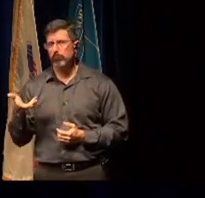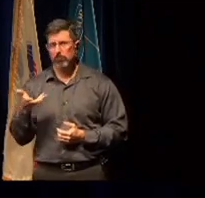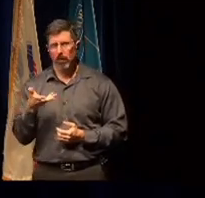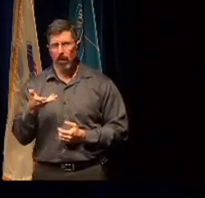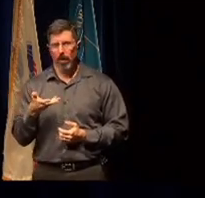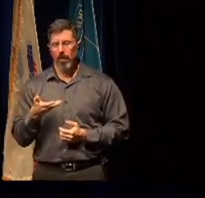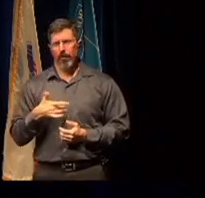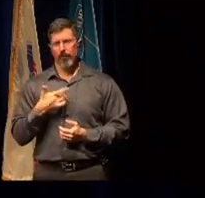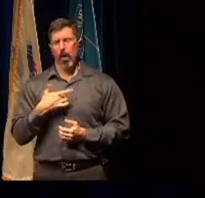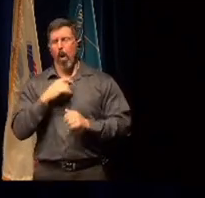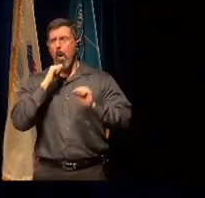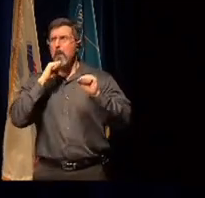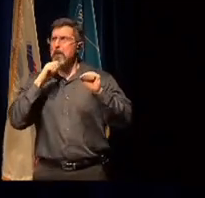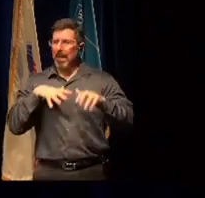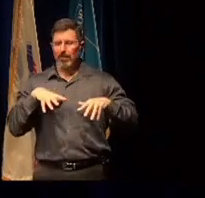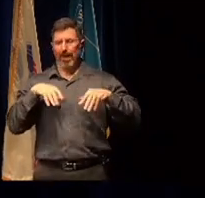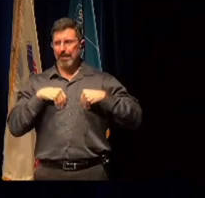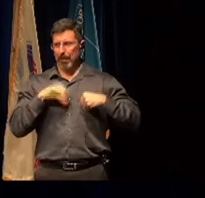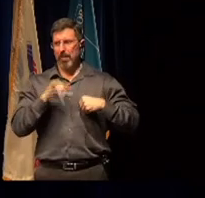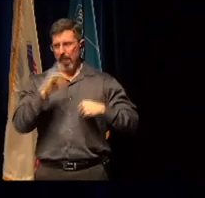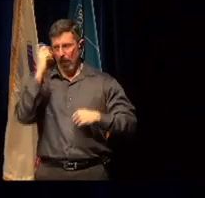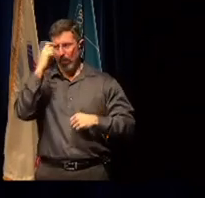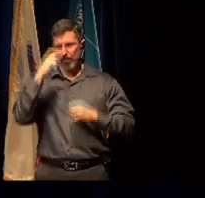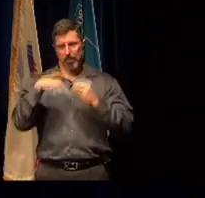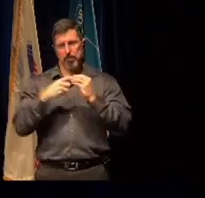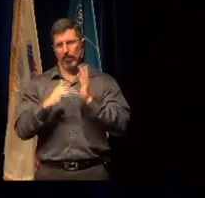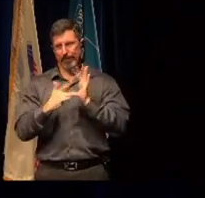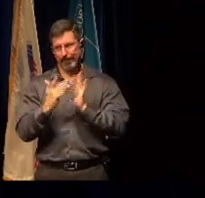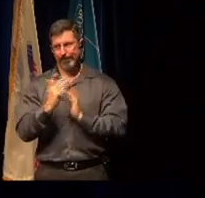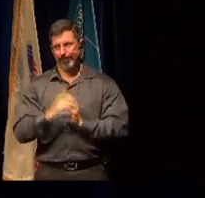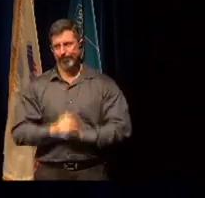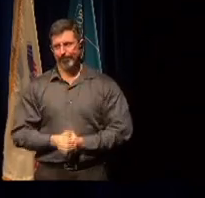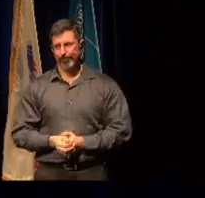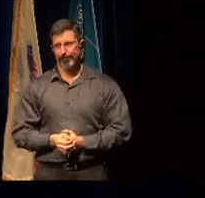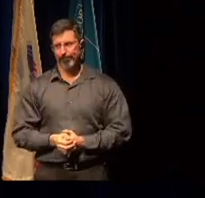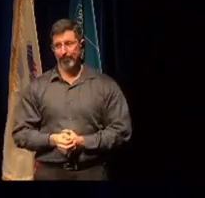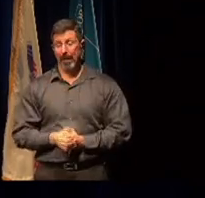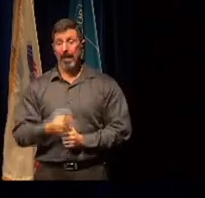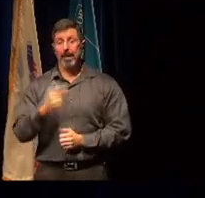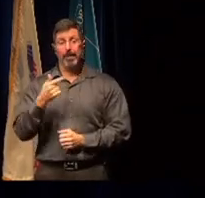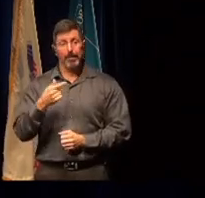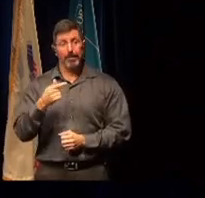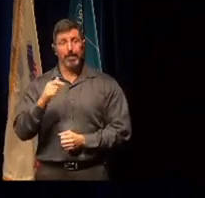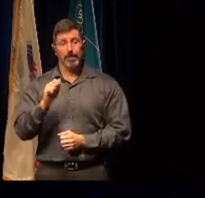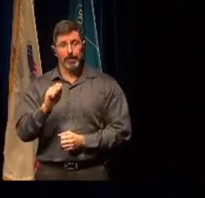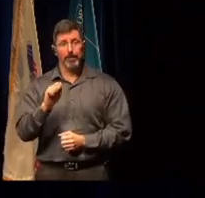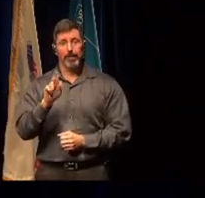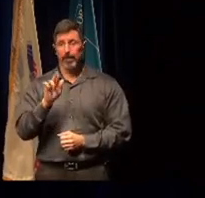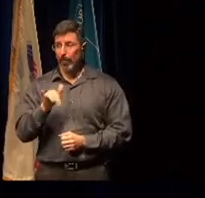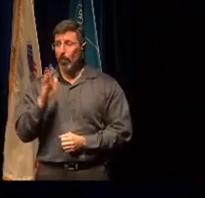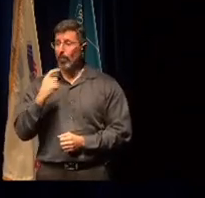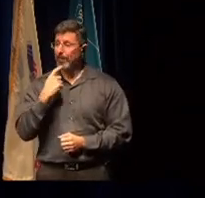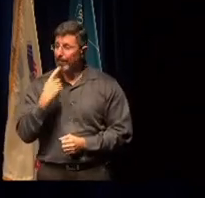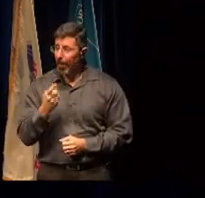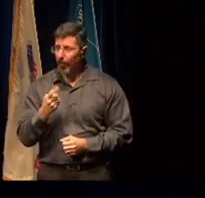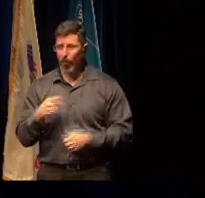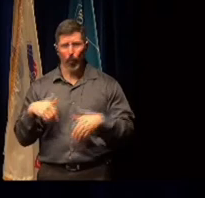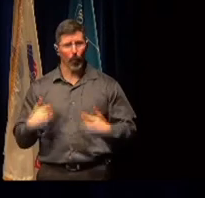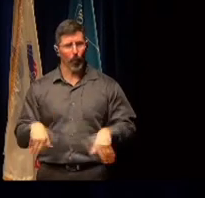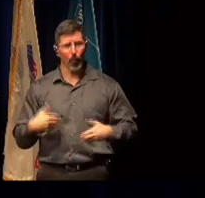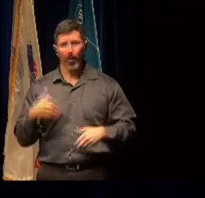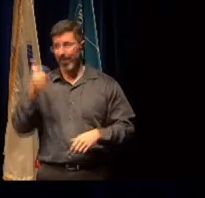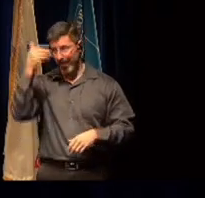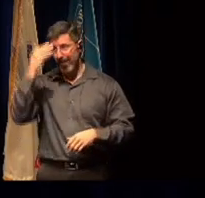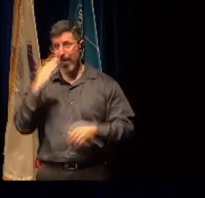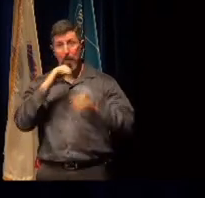wisdom. Make no mistake, Gary would be the first one to tell you how much God has blessed his life. Look at the